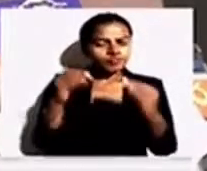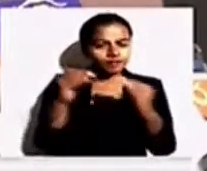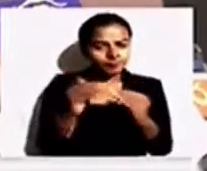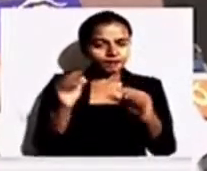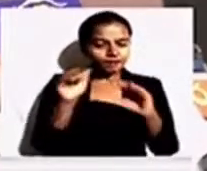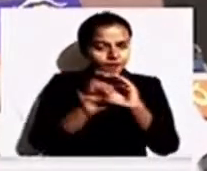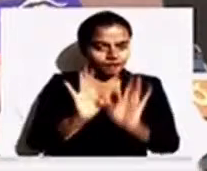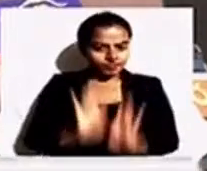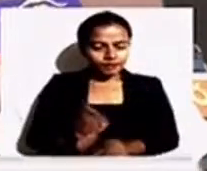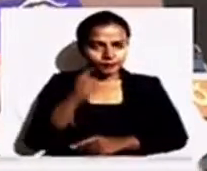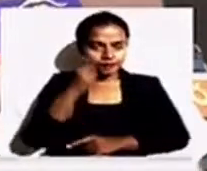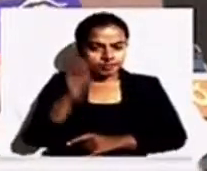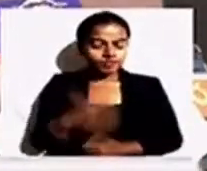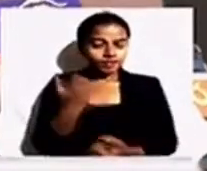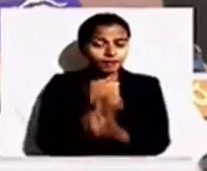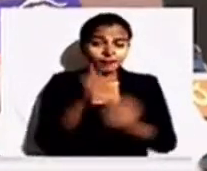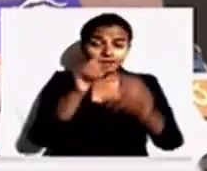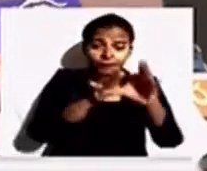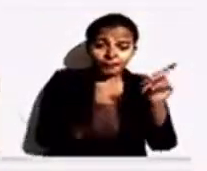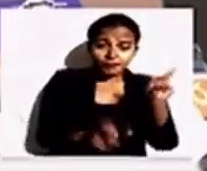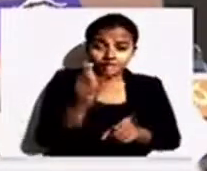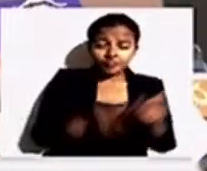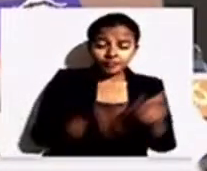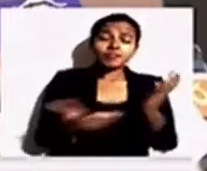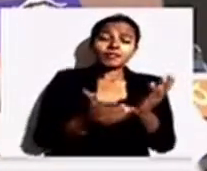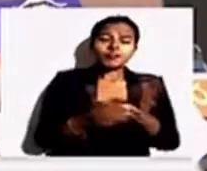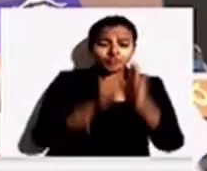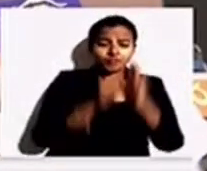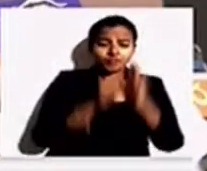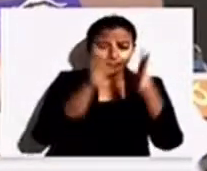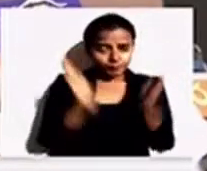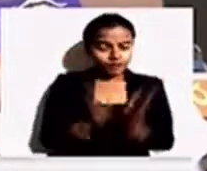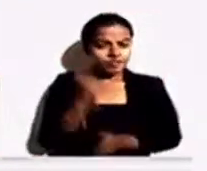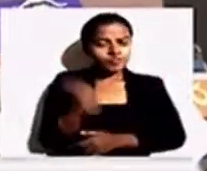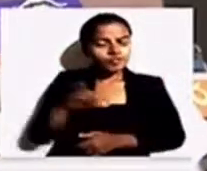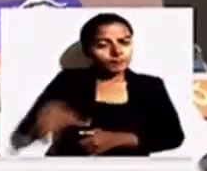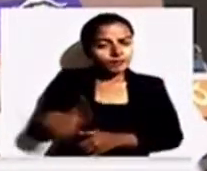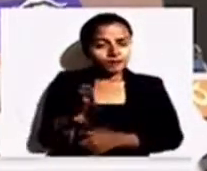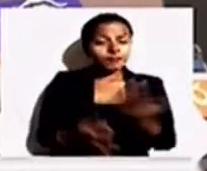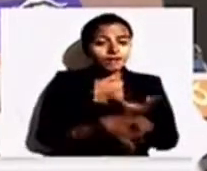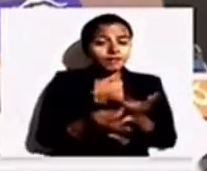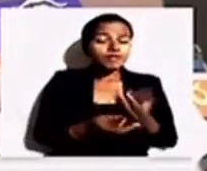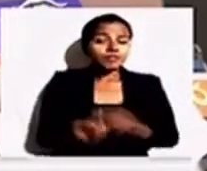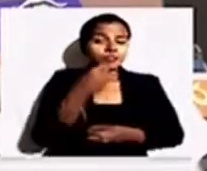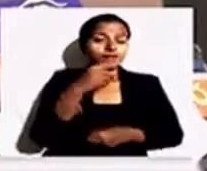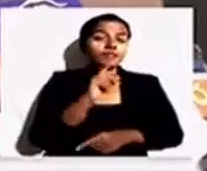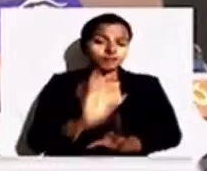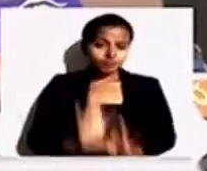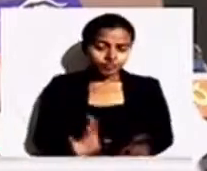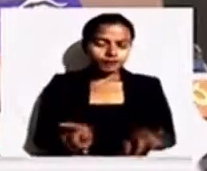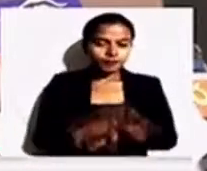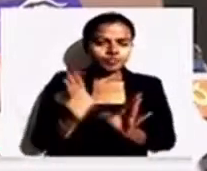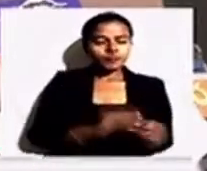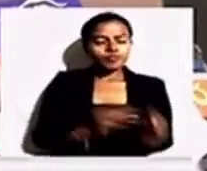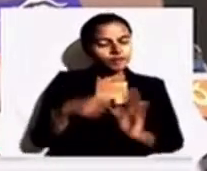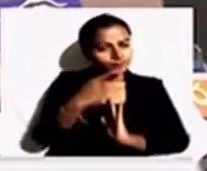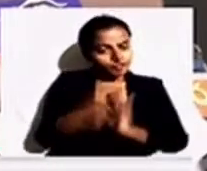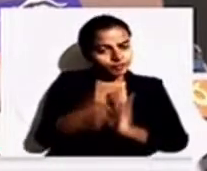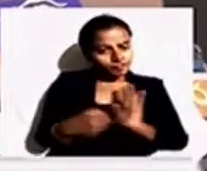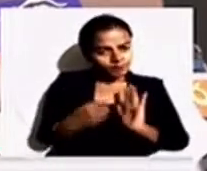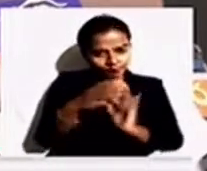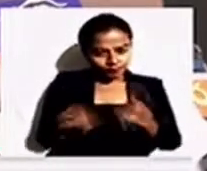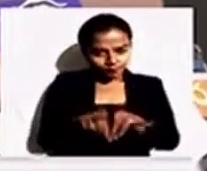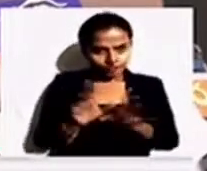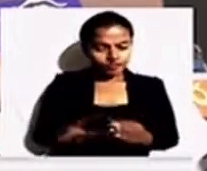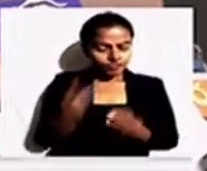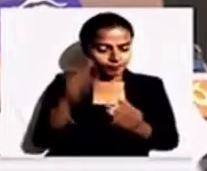acted violently after consuming 21,000 narcotic tablets. Concerns will be raised by countries at the Geneva Convention regarding this incident.